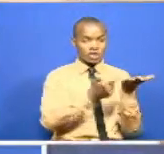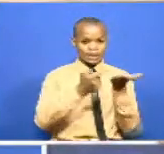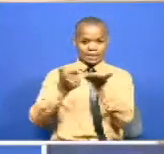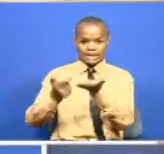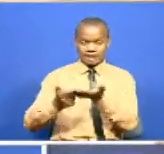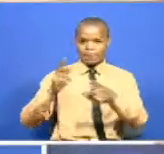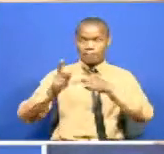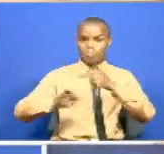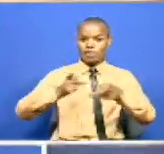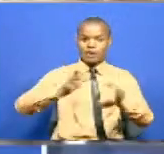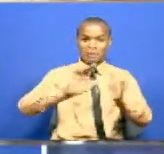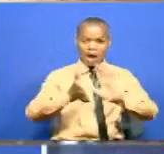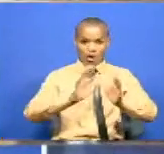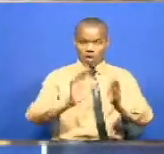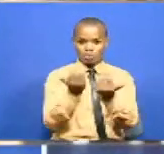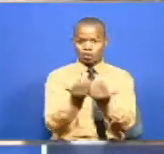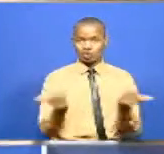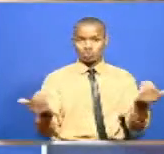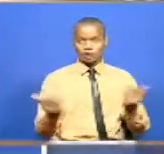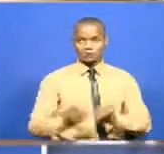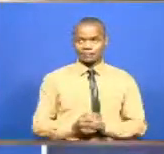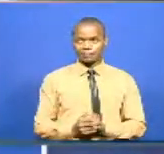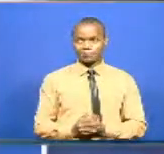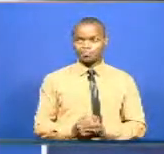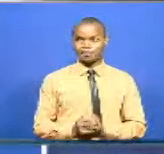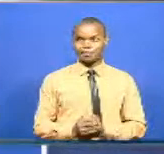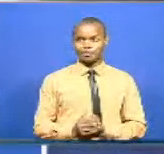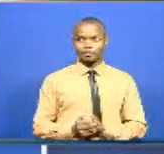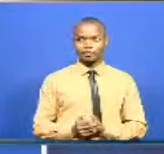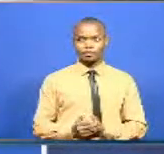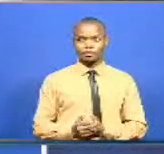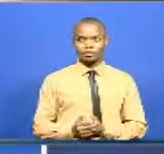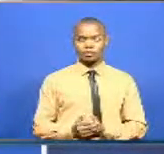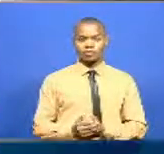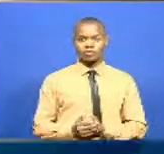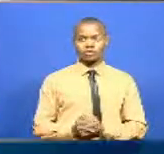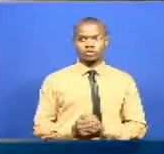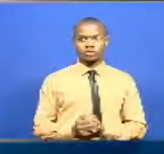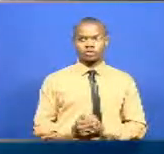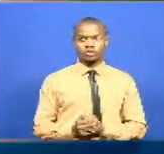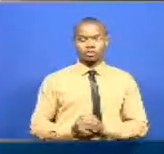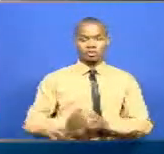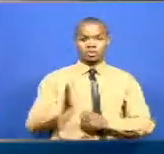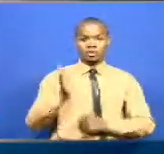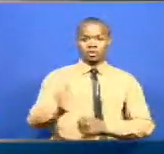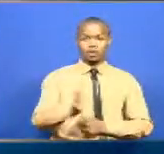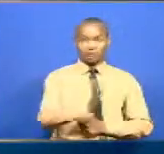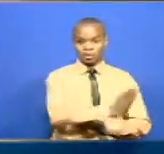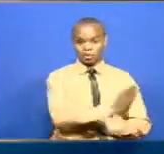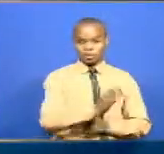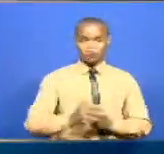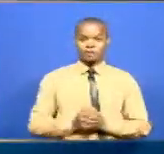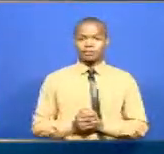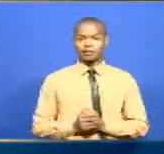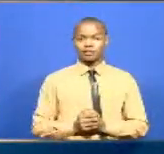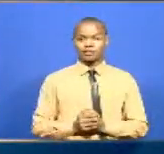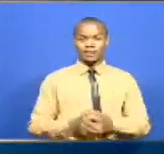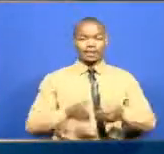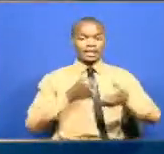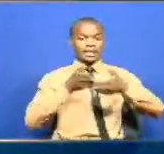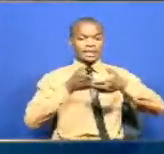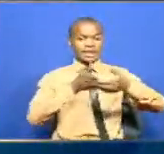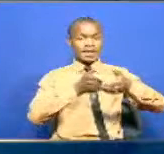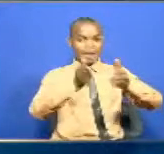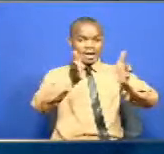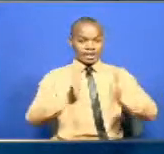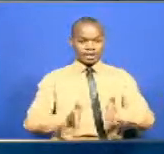of our children. Tukiangazia siasa za BBI, viongozi